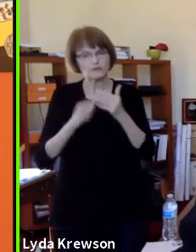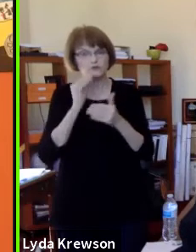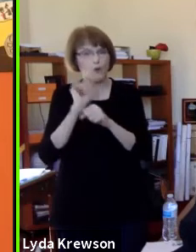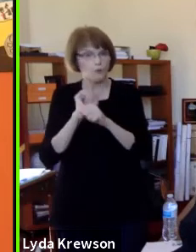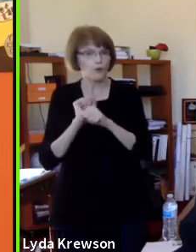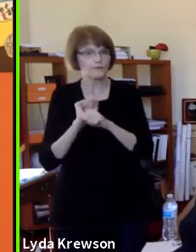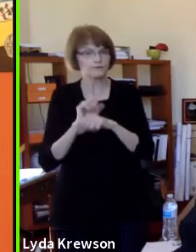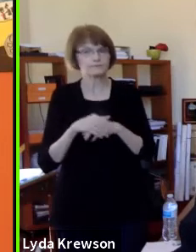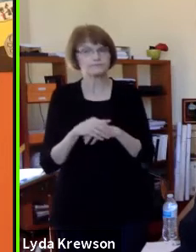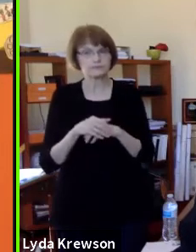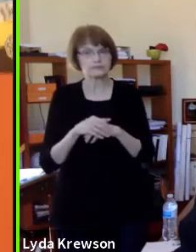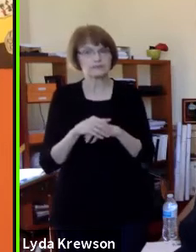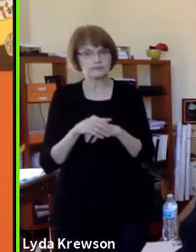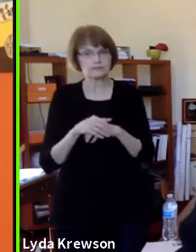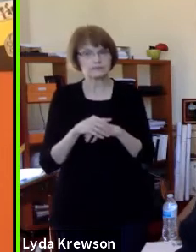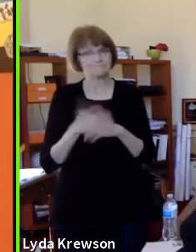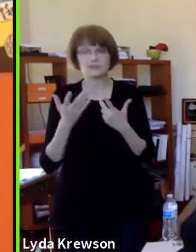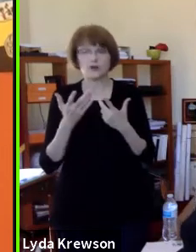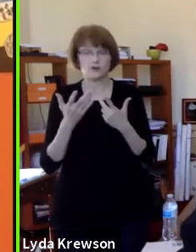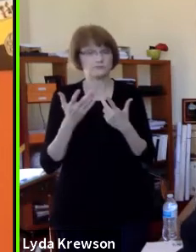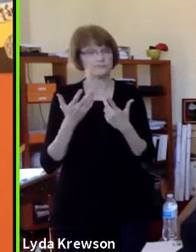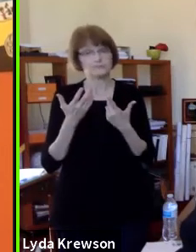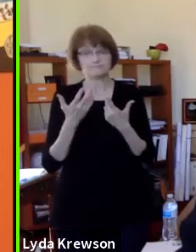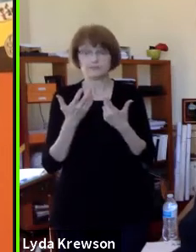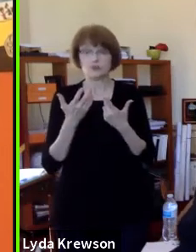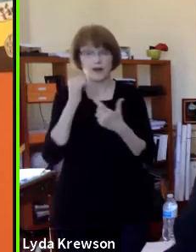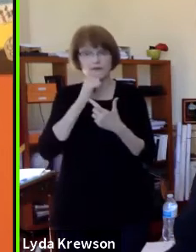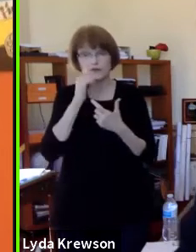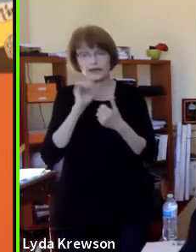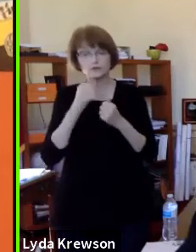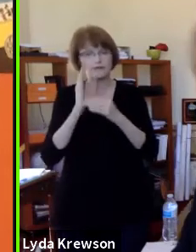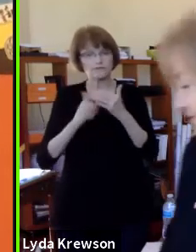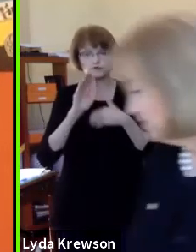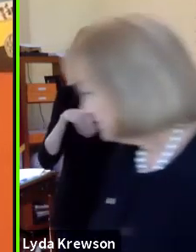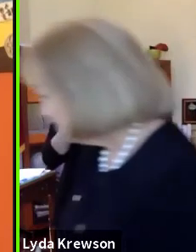So do them as long as it takes for you to get through them.